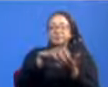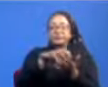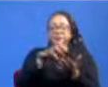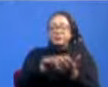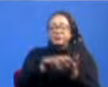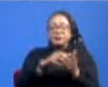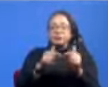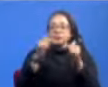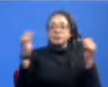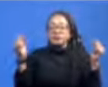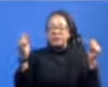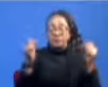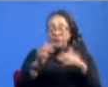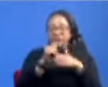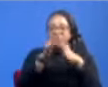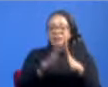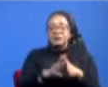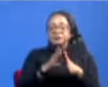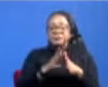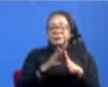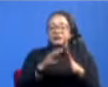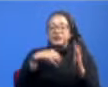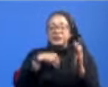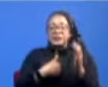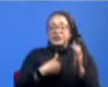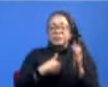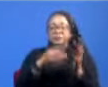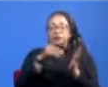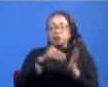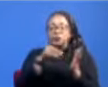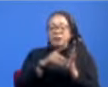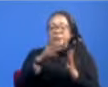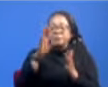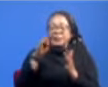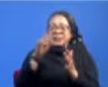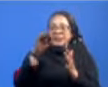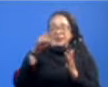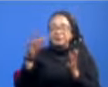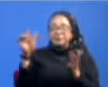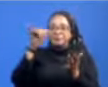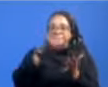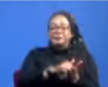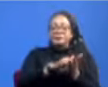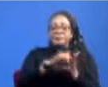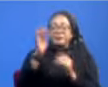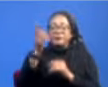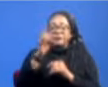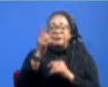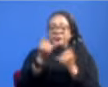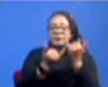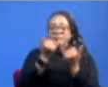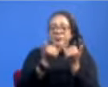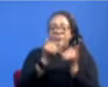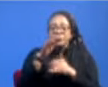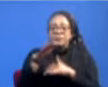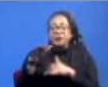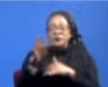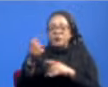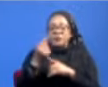opposition supremo, Colonel retired Dr. Kizza Besigye, landed in Nairobi Saturday morning on